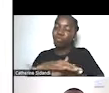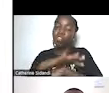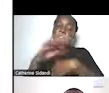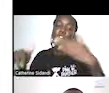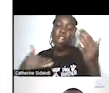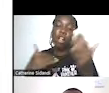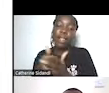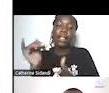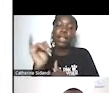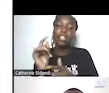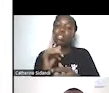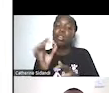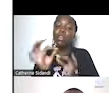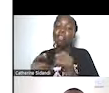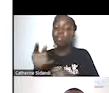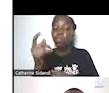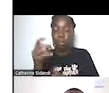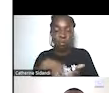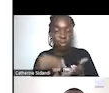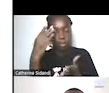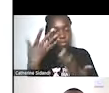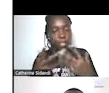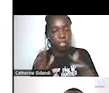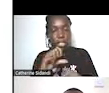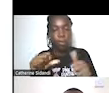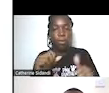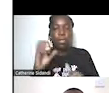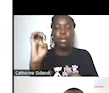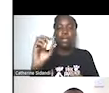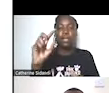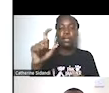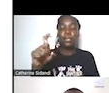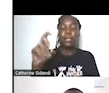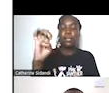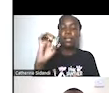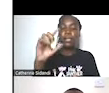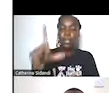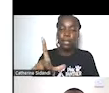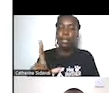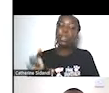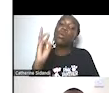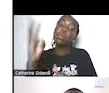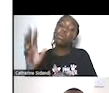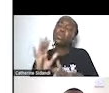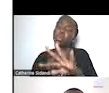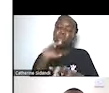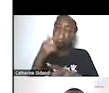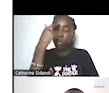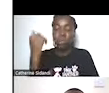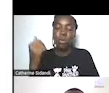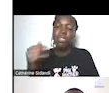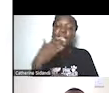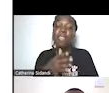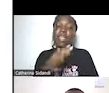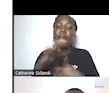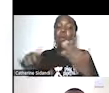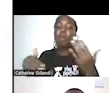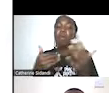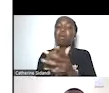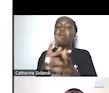then and one of the forms, then you are good to go because it appears on both sides. But also others like